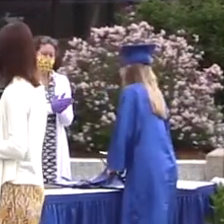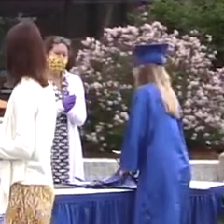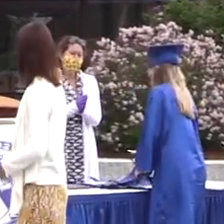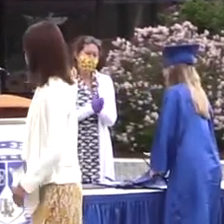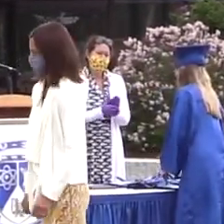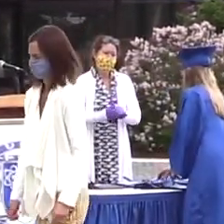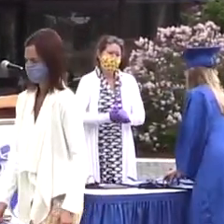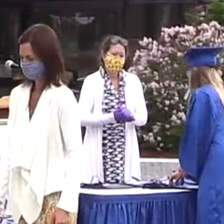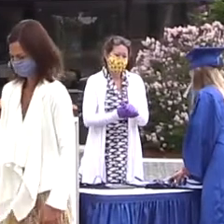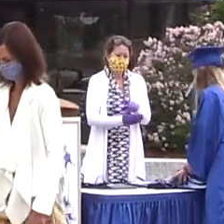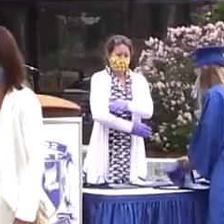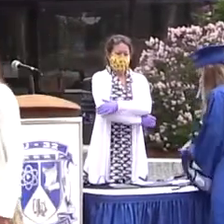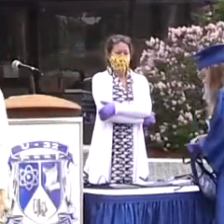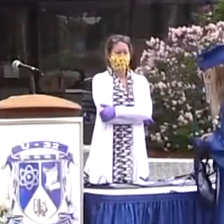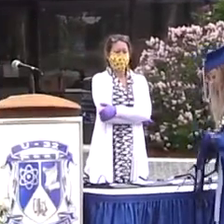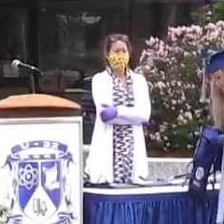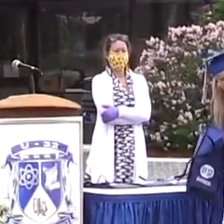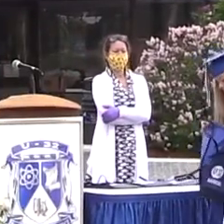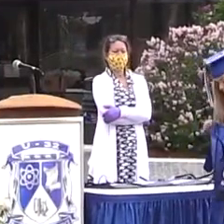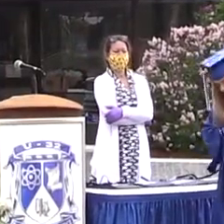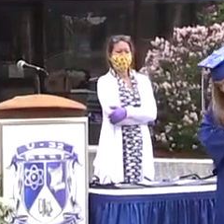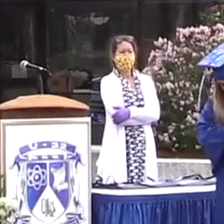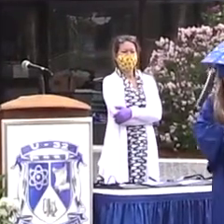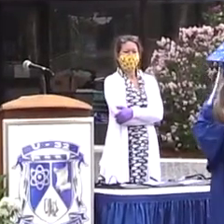I think so, yeah.